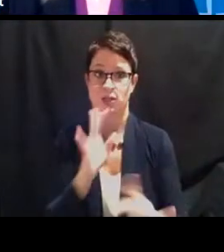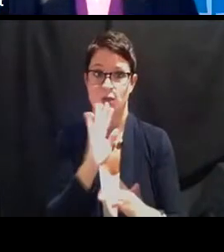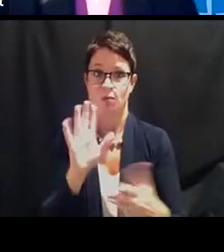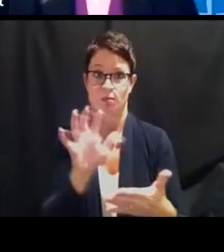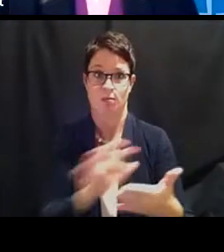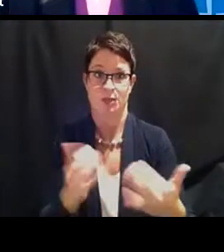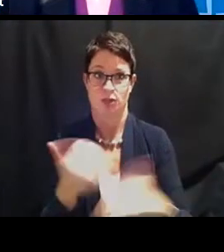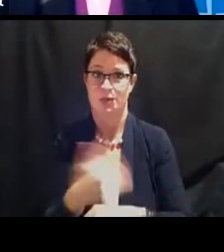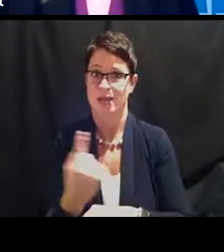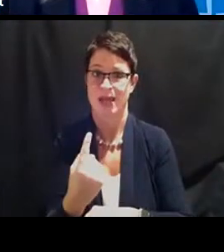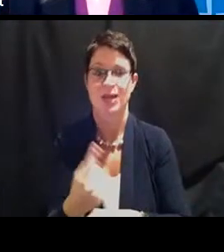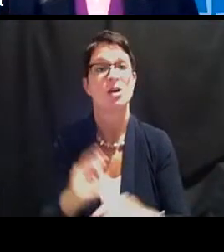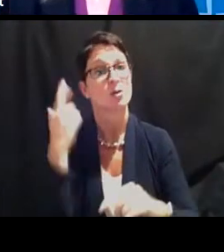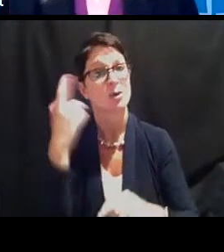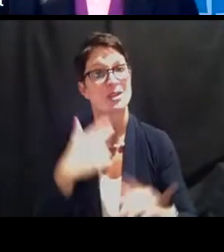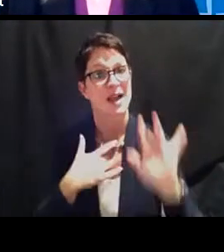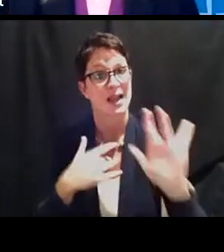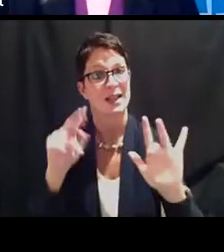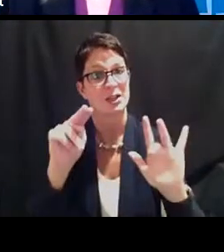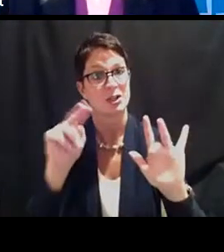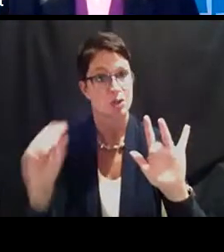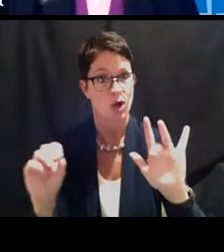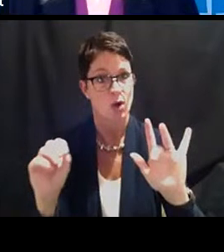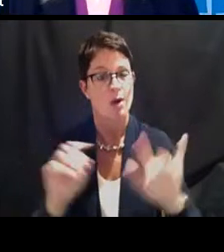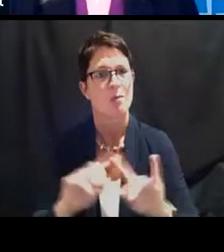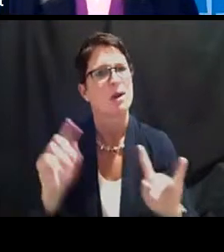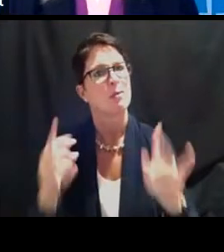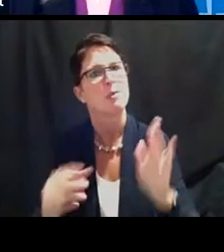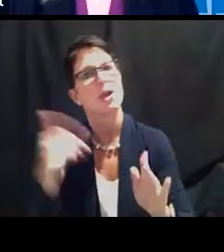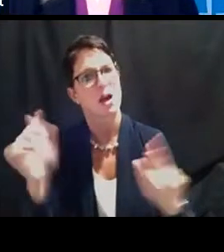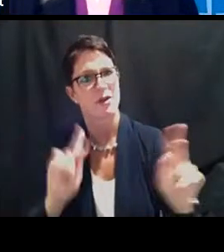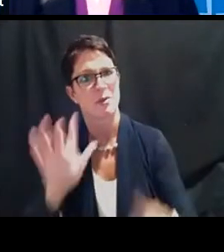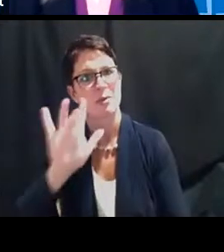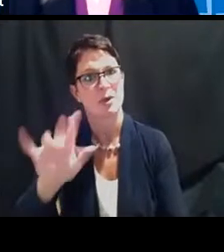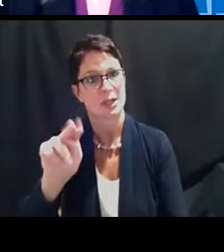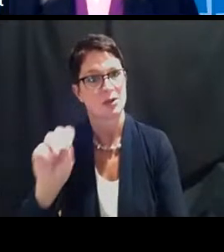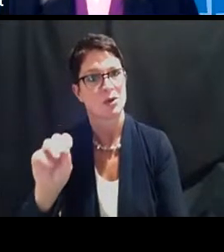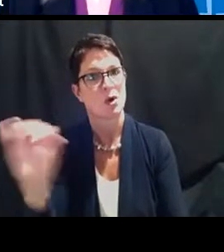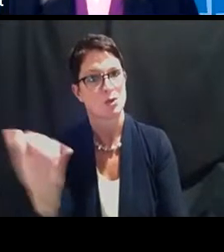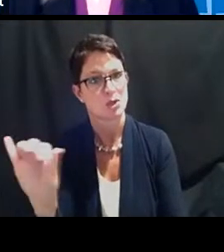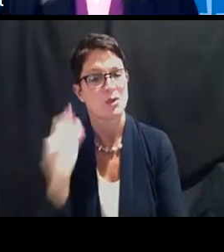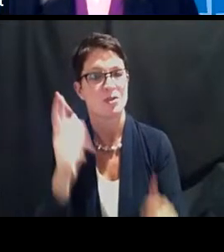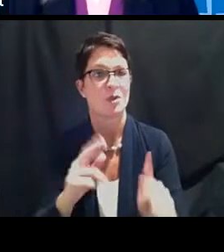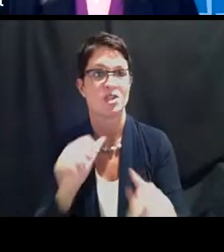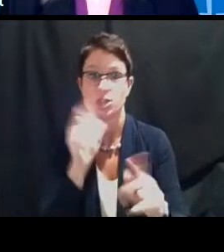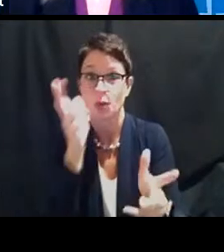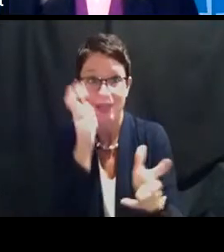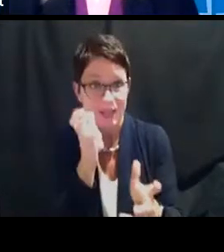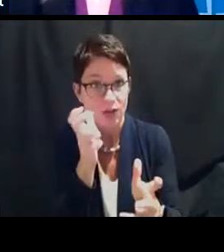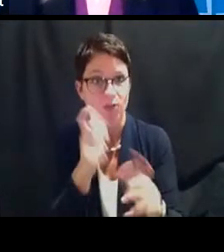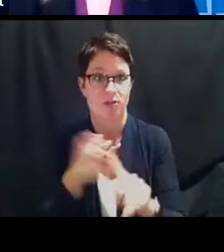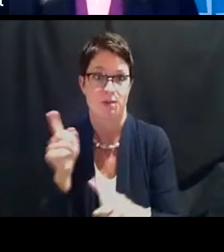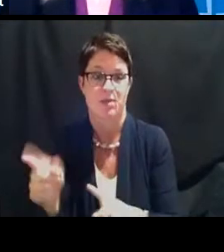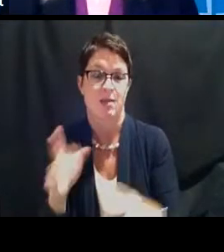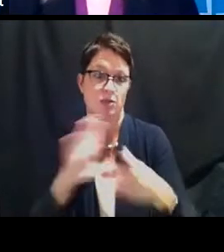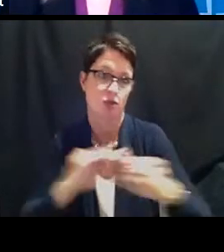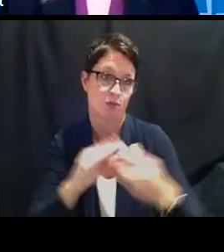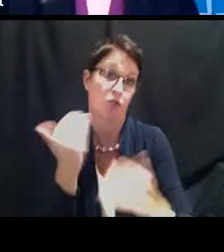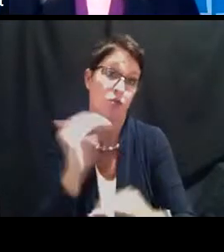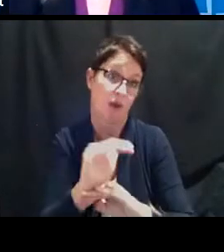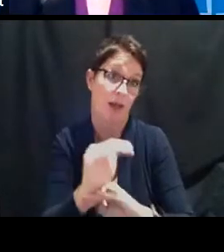is why I clicked on no. So I'm just wondering if some of the others may have clicked no as well, which is why you're not hearing them on the other line. Thank